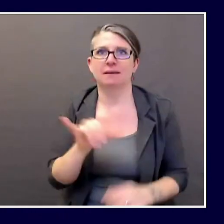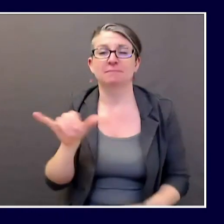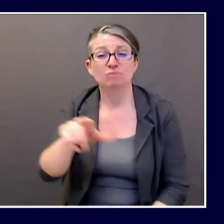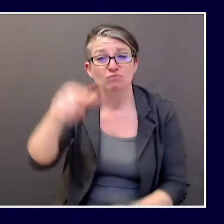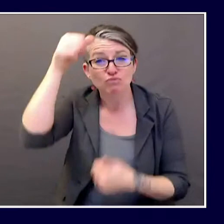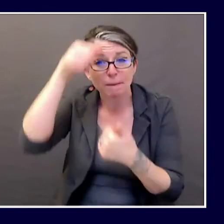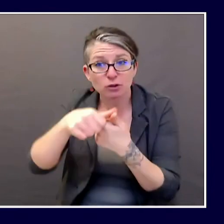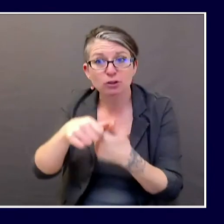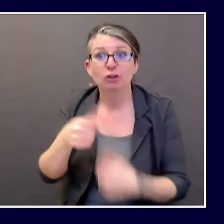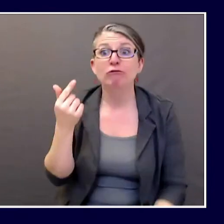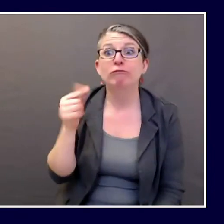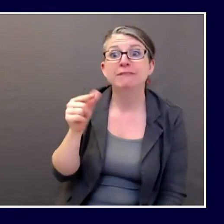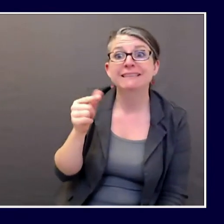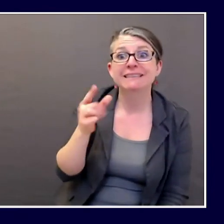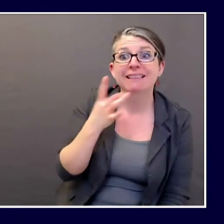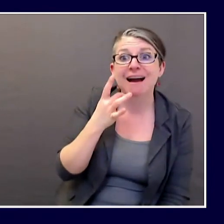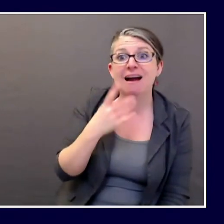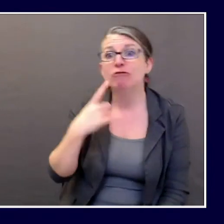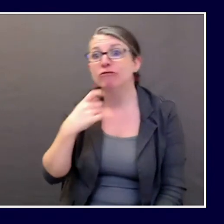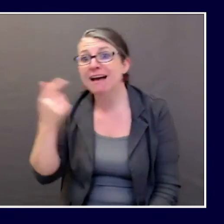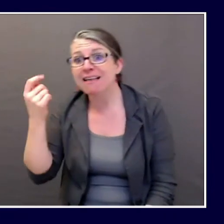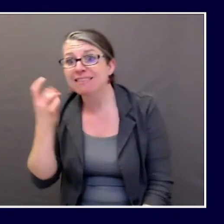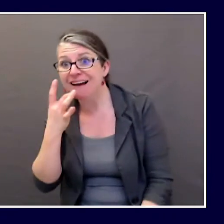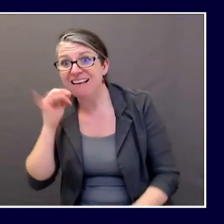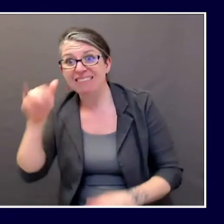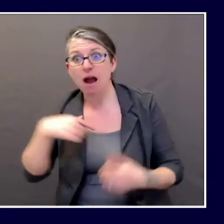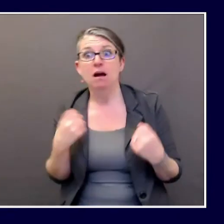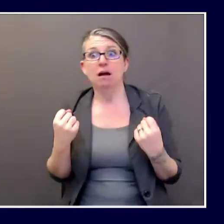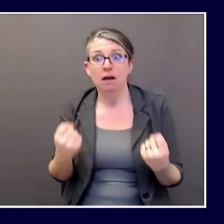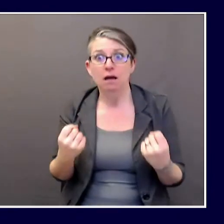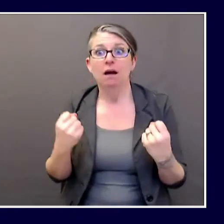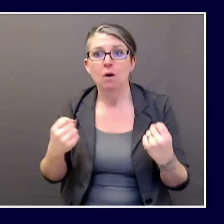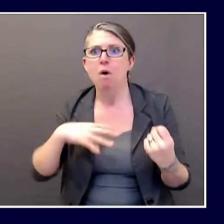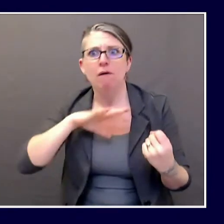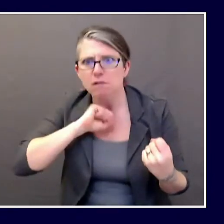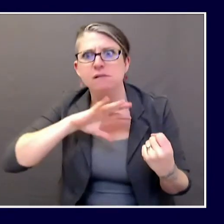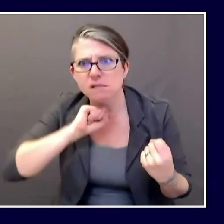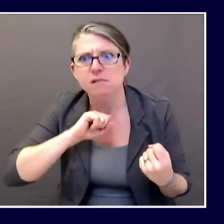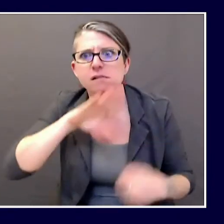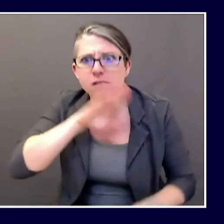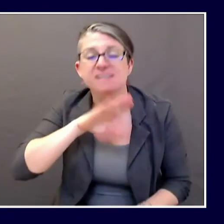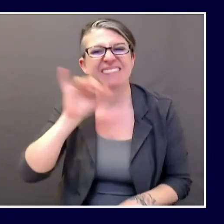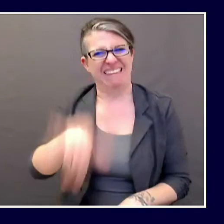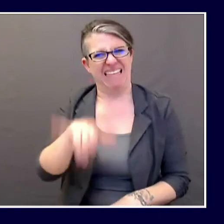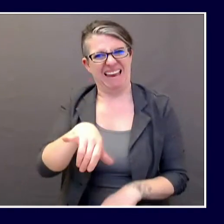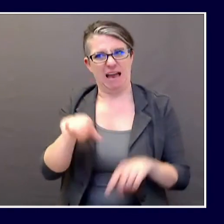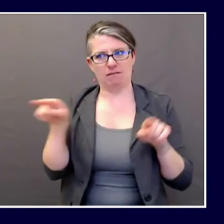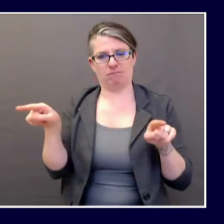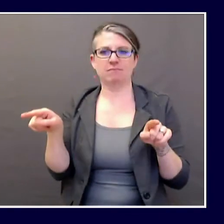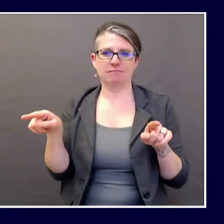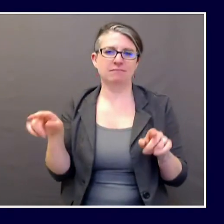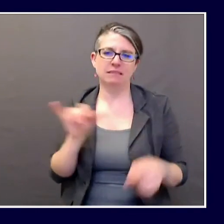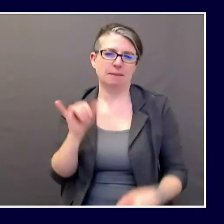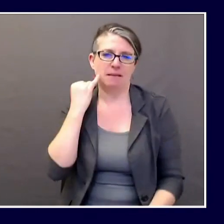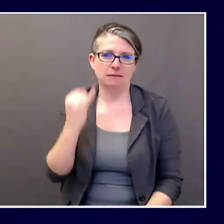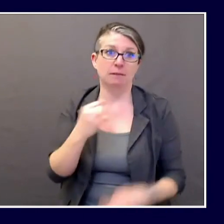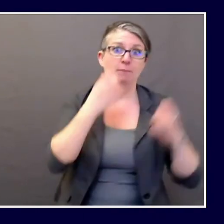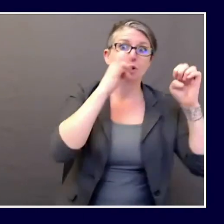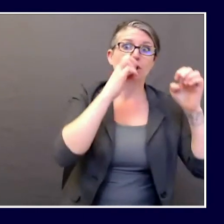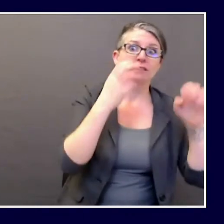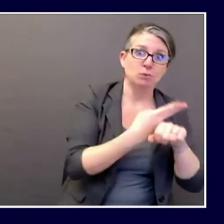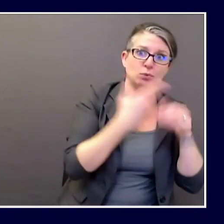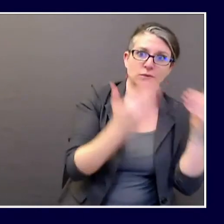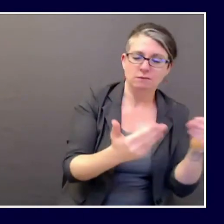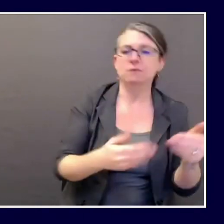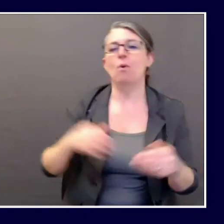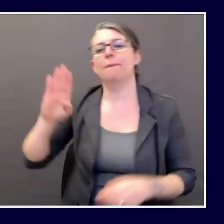that, with so many people who are concerned because of the fact that the vaccines only have emergency use authorization? It's a fair